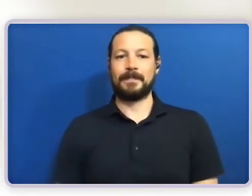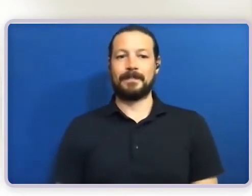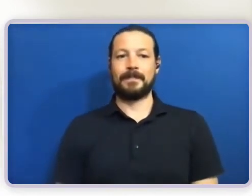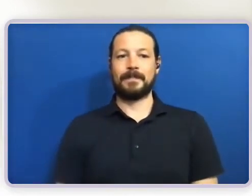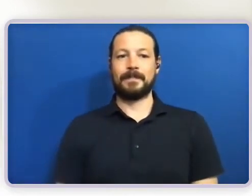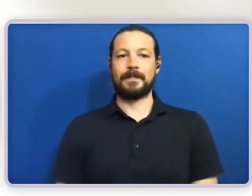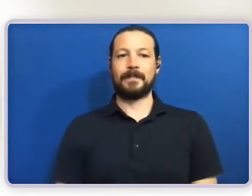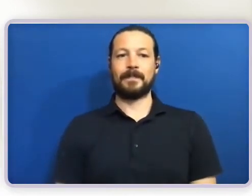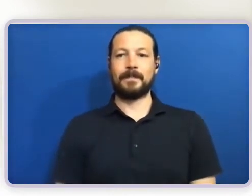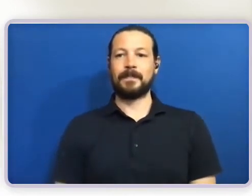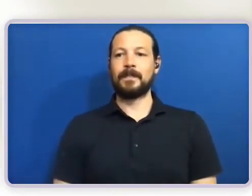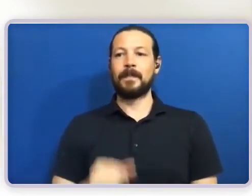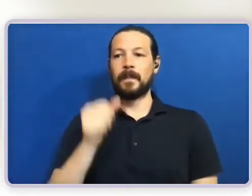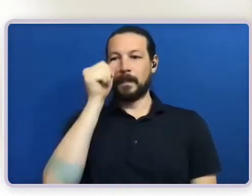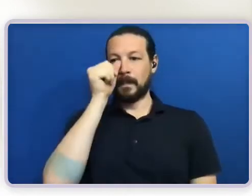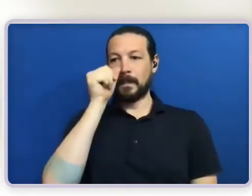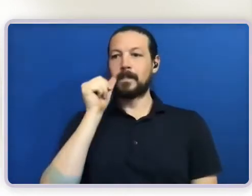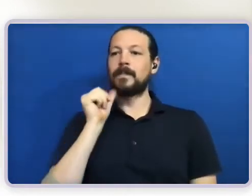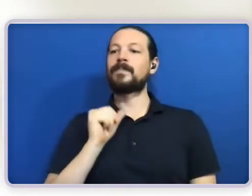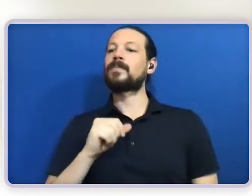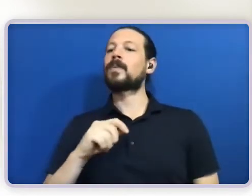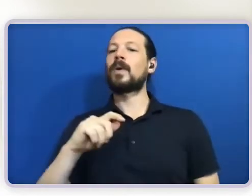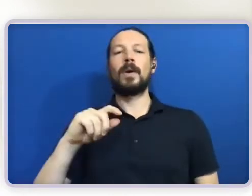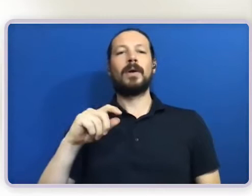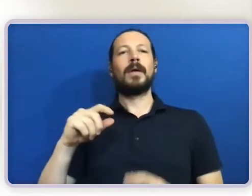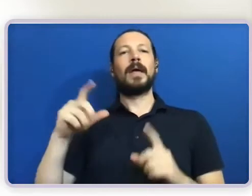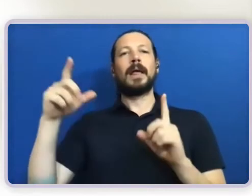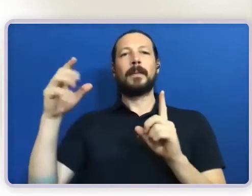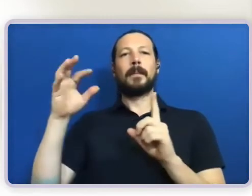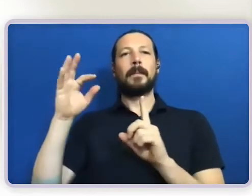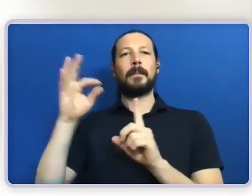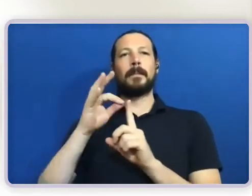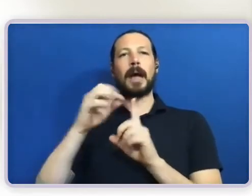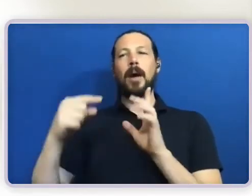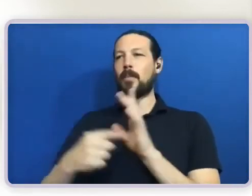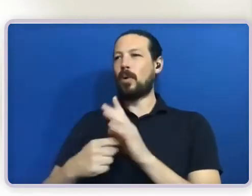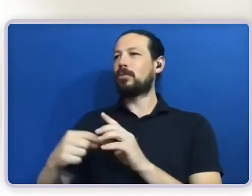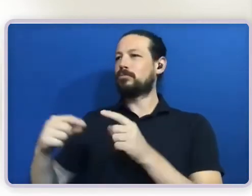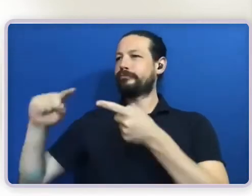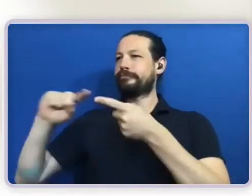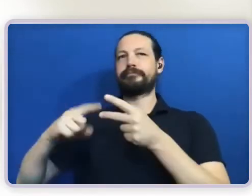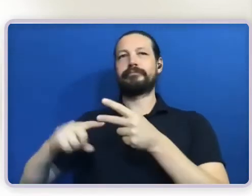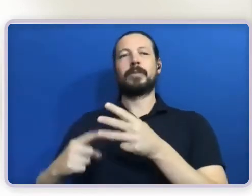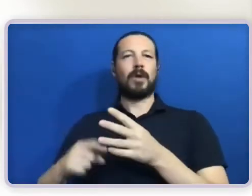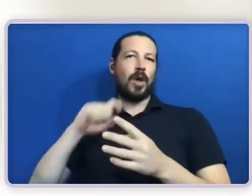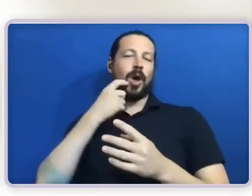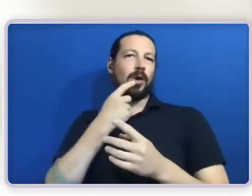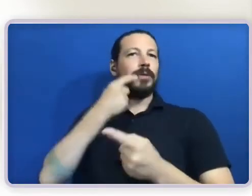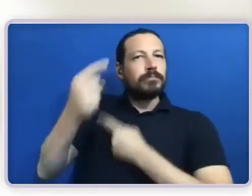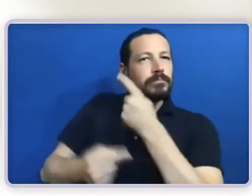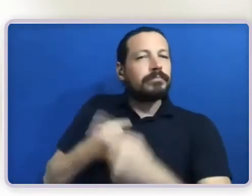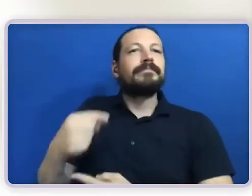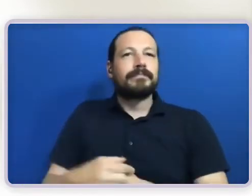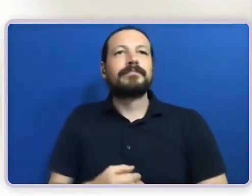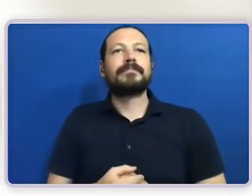And I'm just going to go through, as you can see, those on the slide, some reasons when, examples when